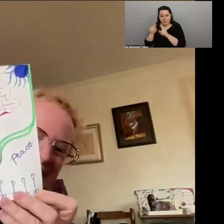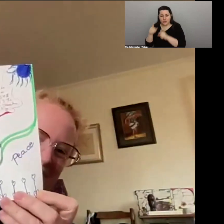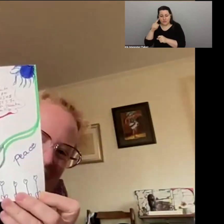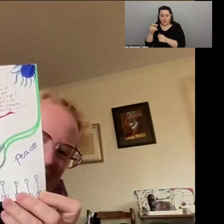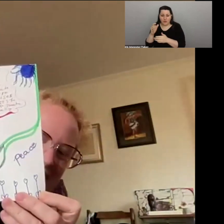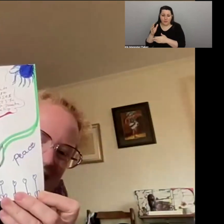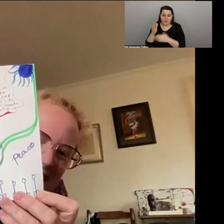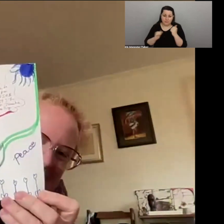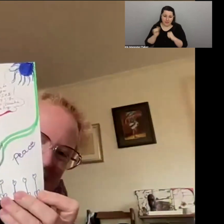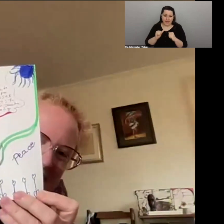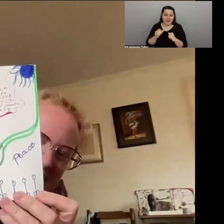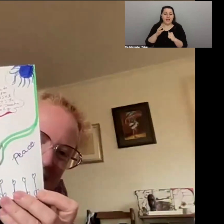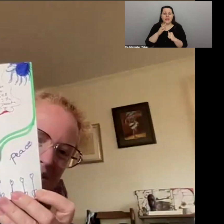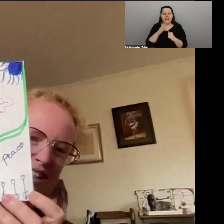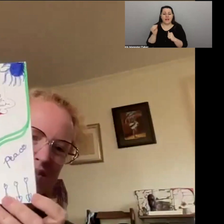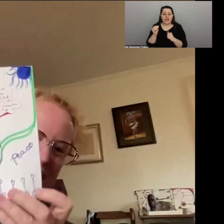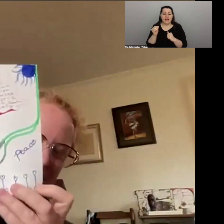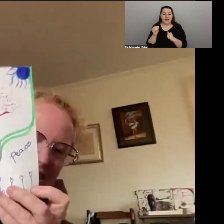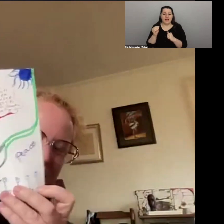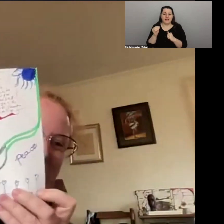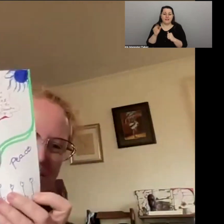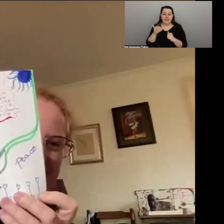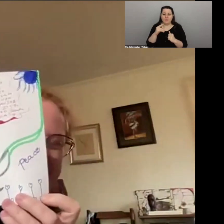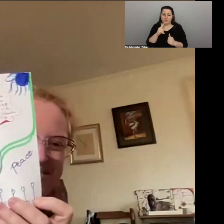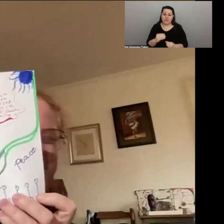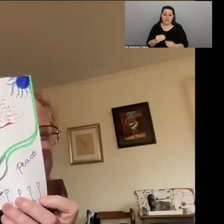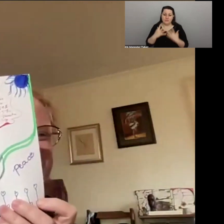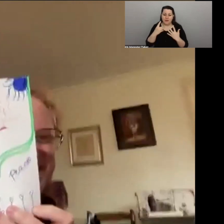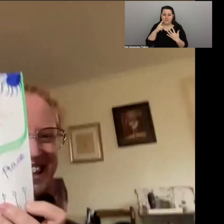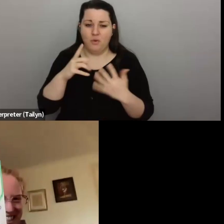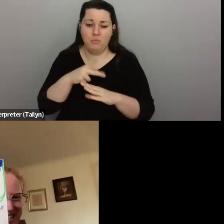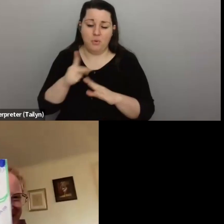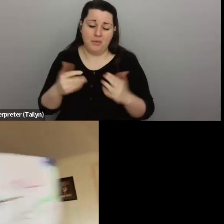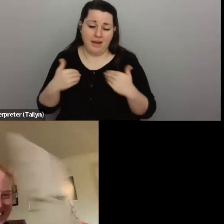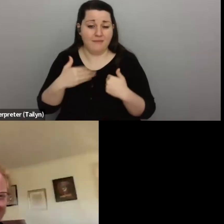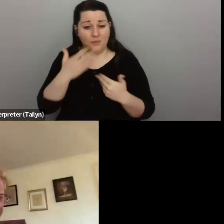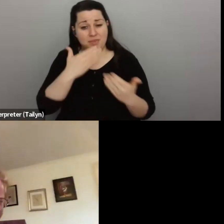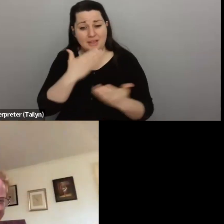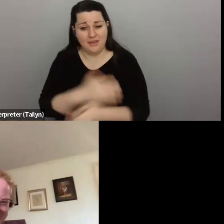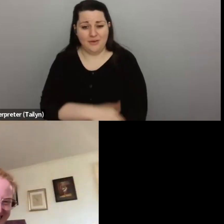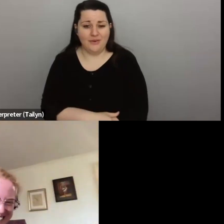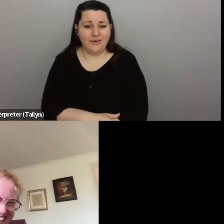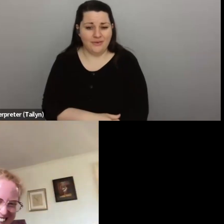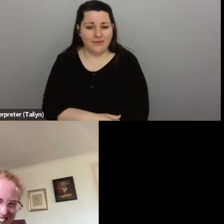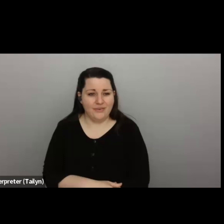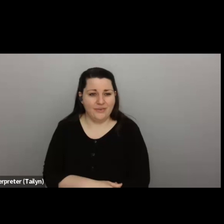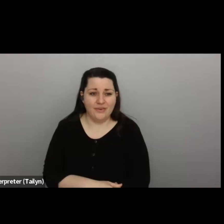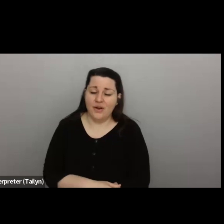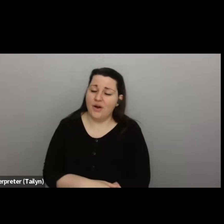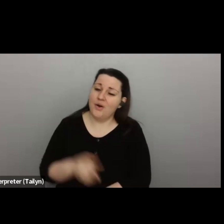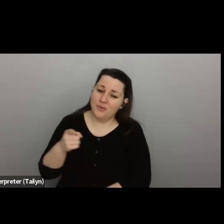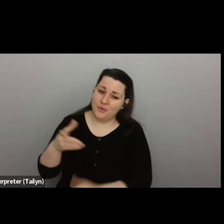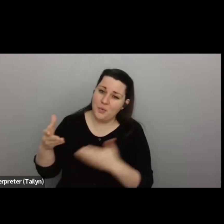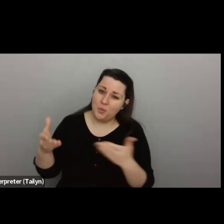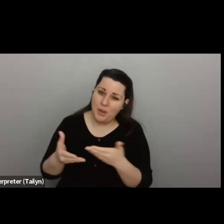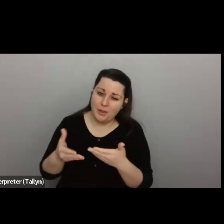and that was very inspiring on a program that I have. So thank you. You're